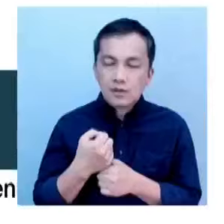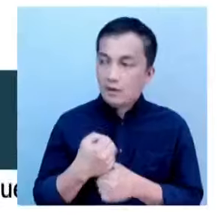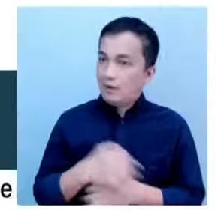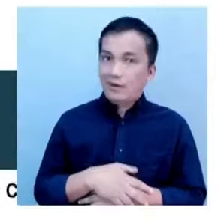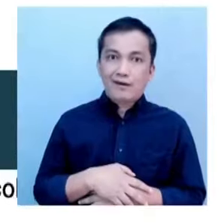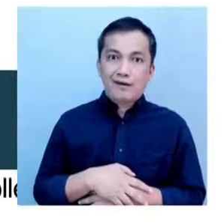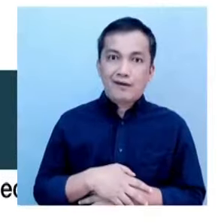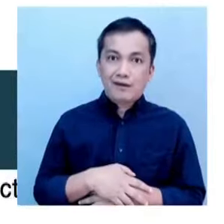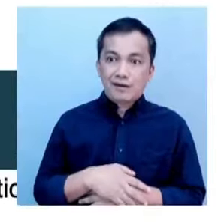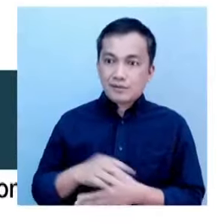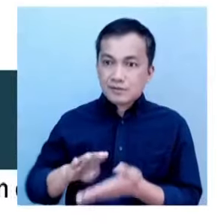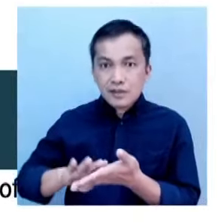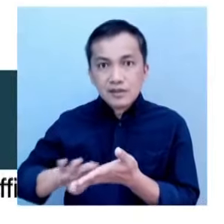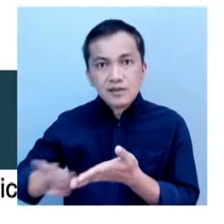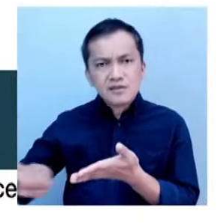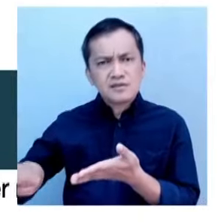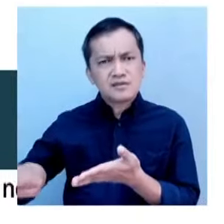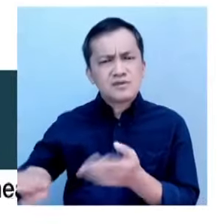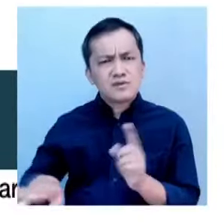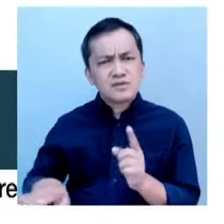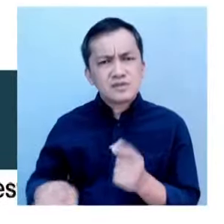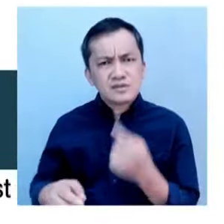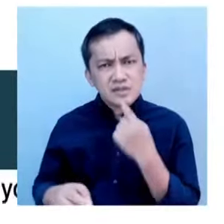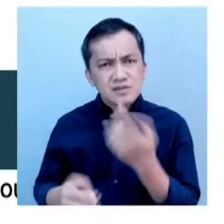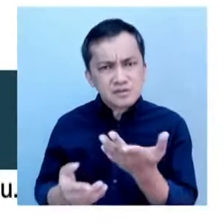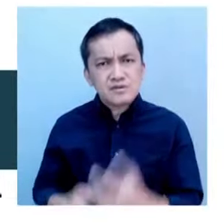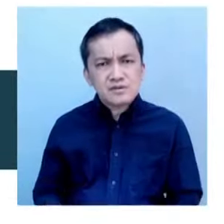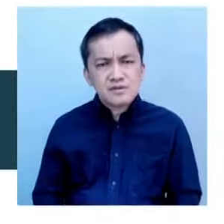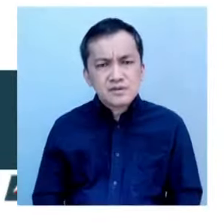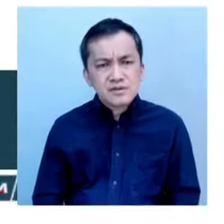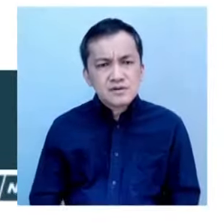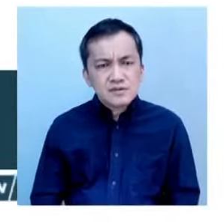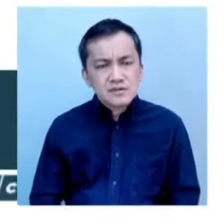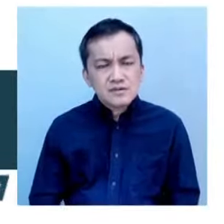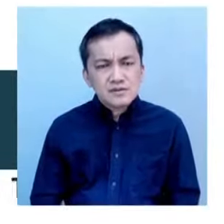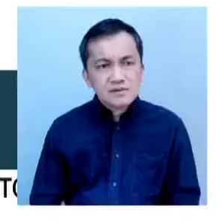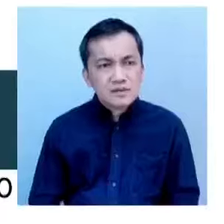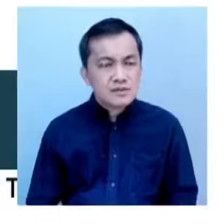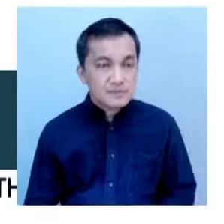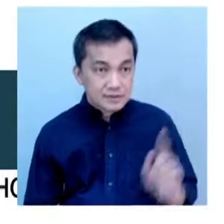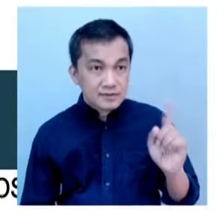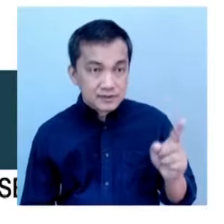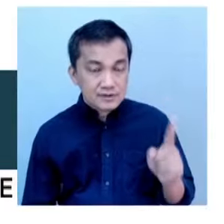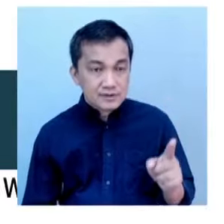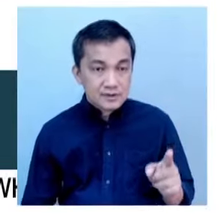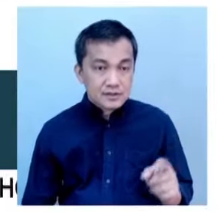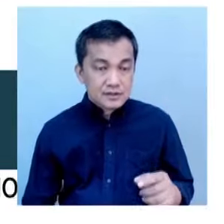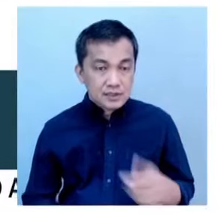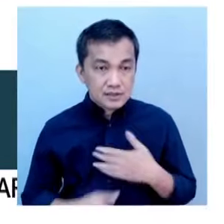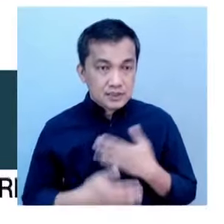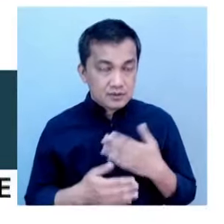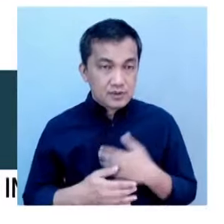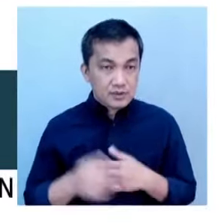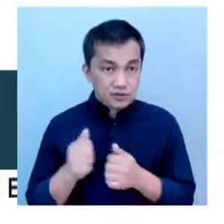to even delist. What does that tell you? That's correct. Well, first of all, I'm glad that the commandant